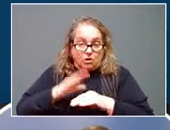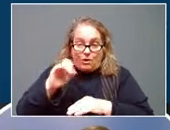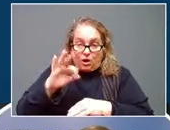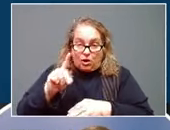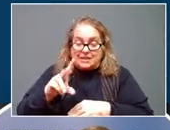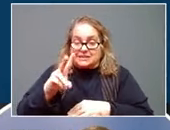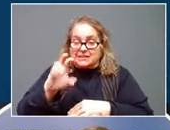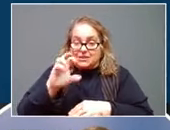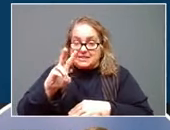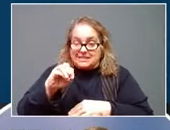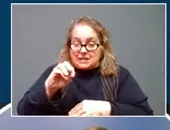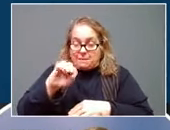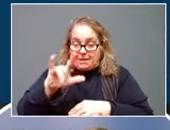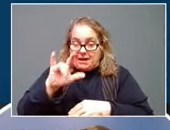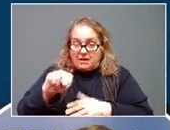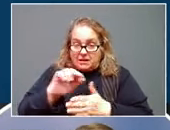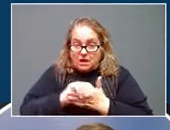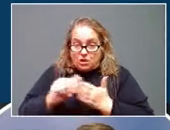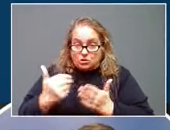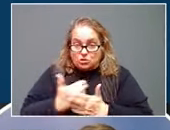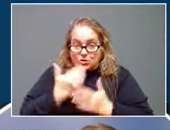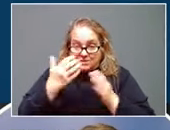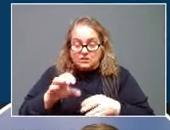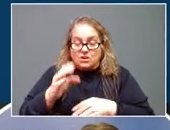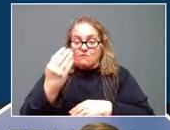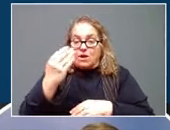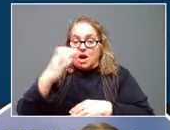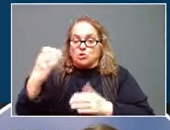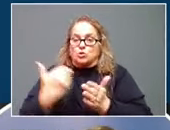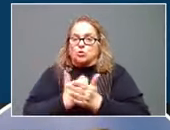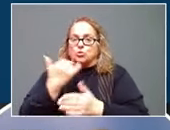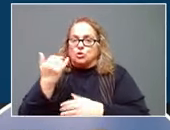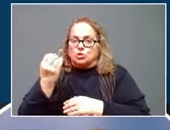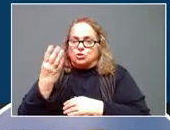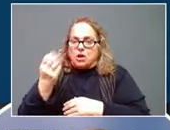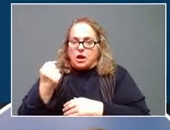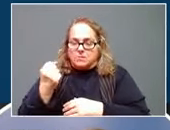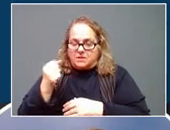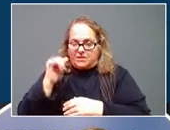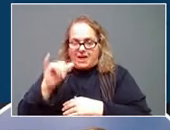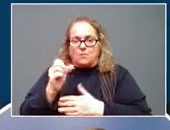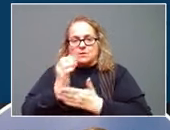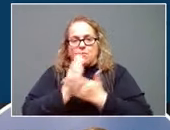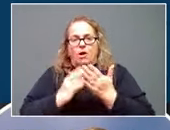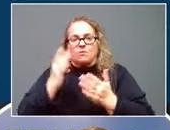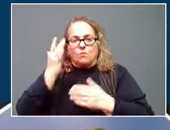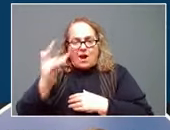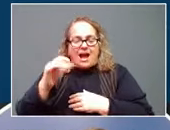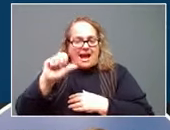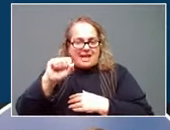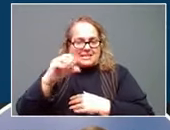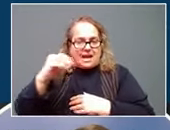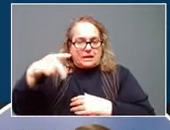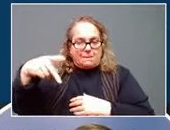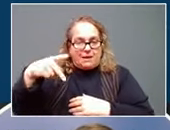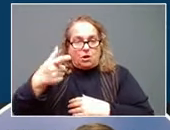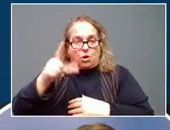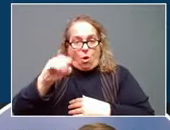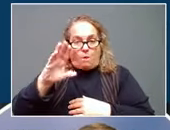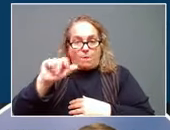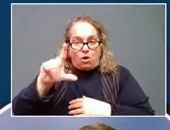million in new investment, 1,400 new jobs. And that was part of why S&P Global Rankings has revised